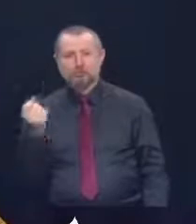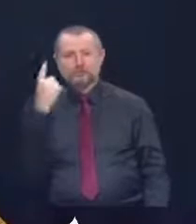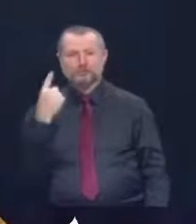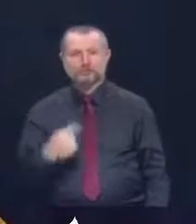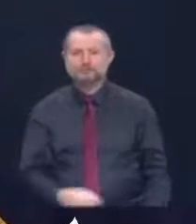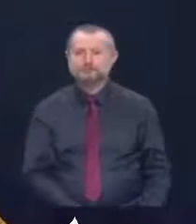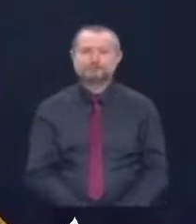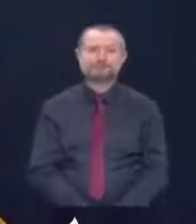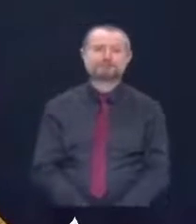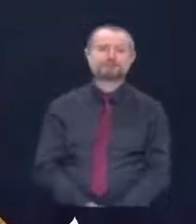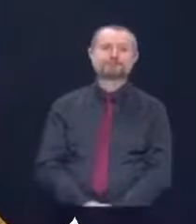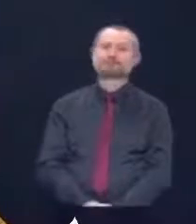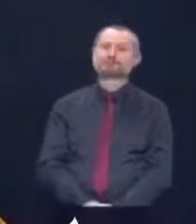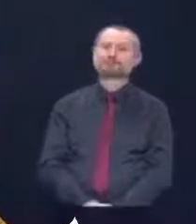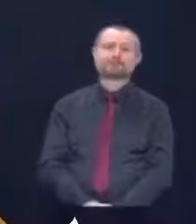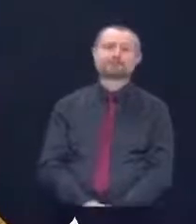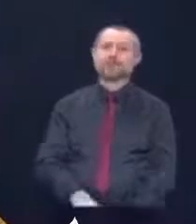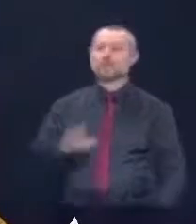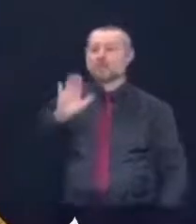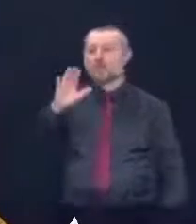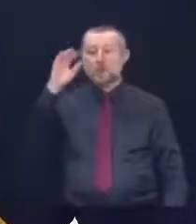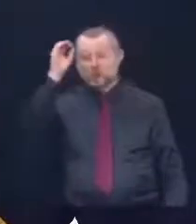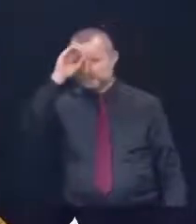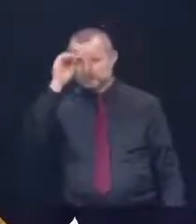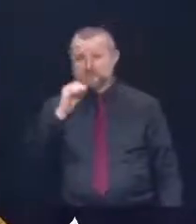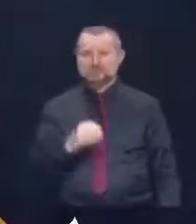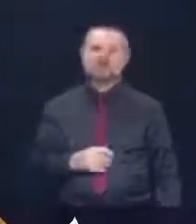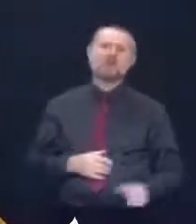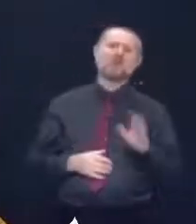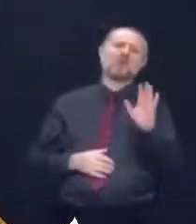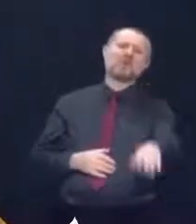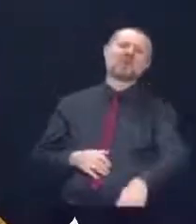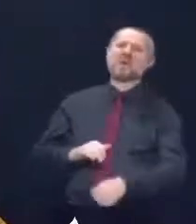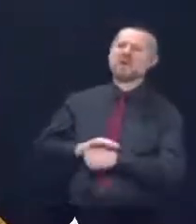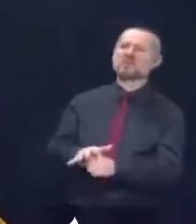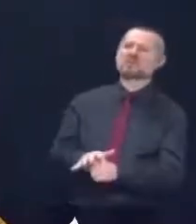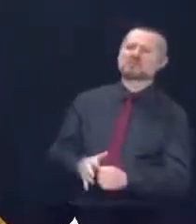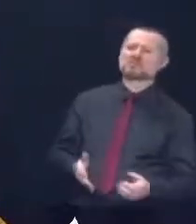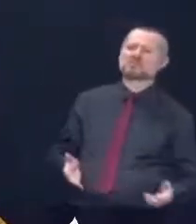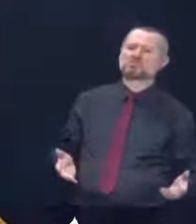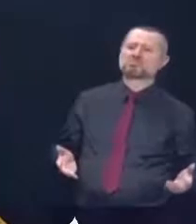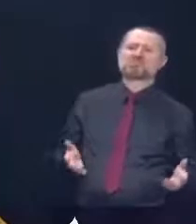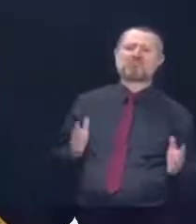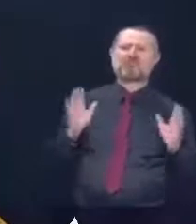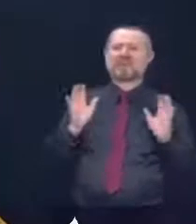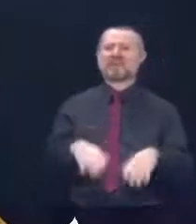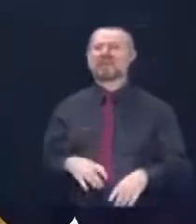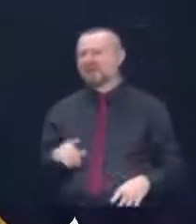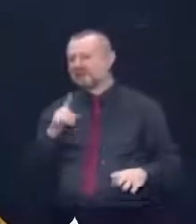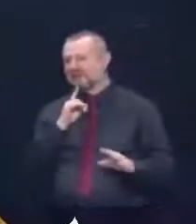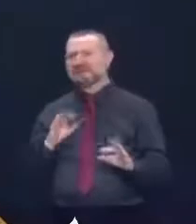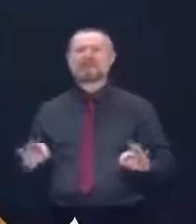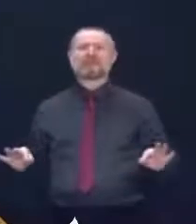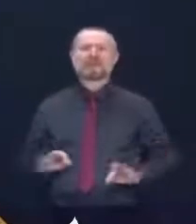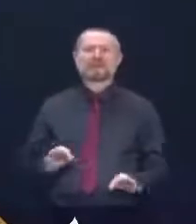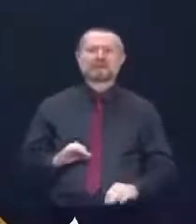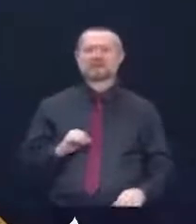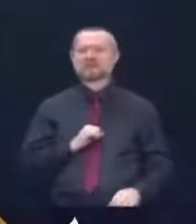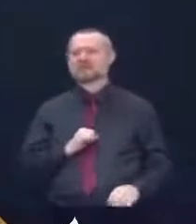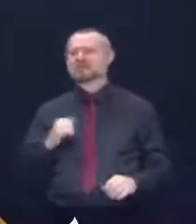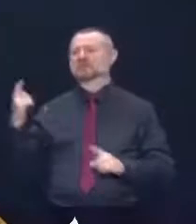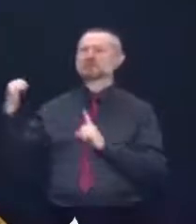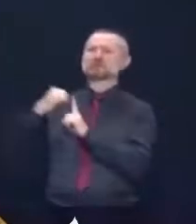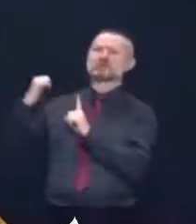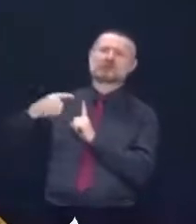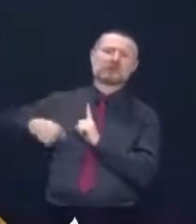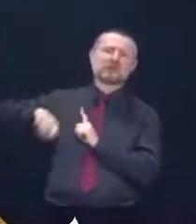You have a strongly held opinion that says COVID is all an overreaction, it's a hoax, I'm not